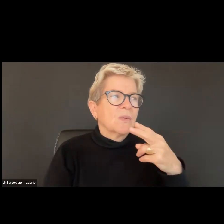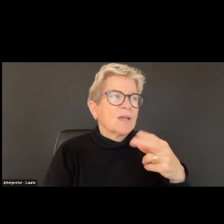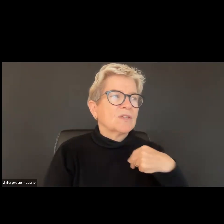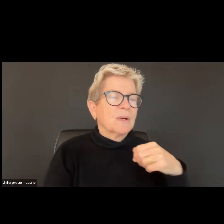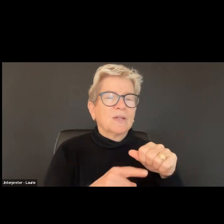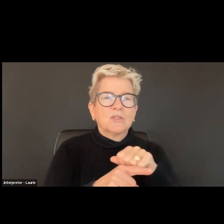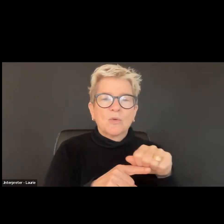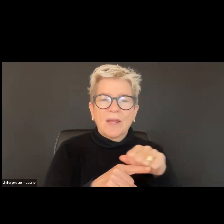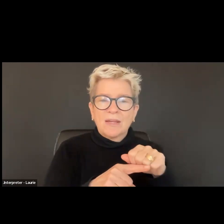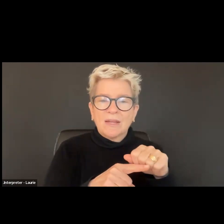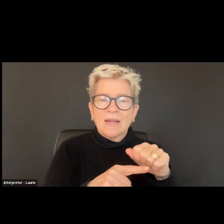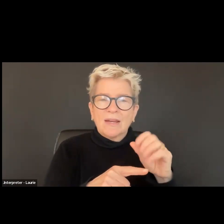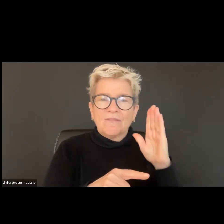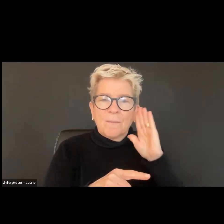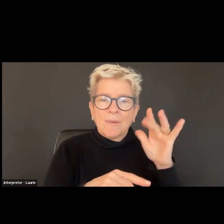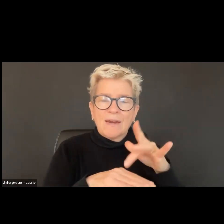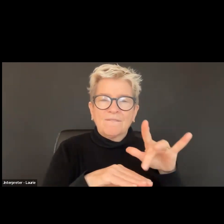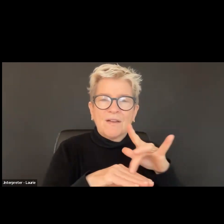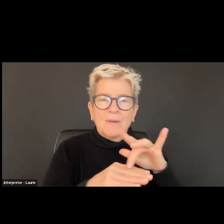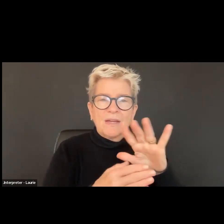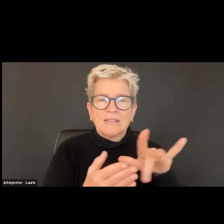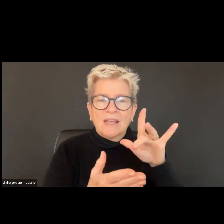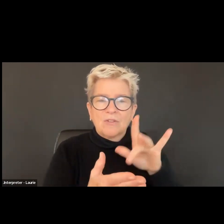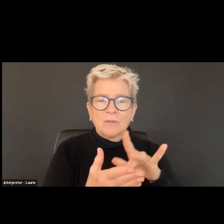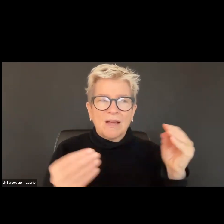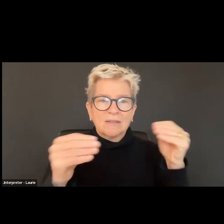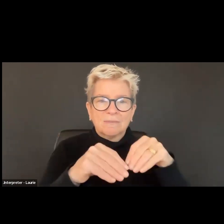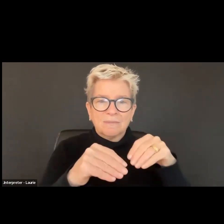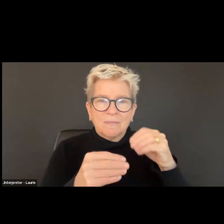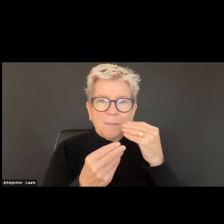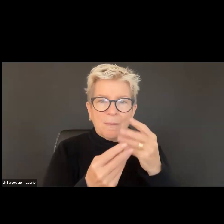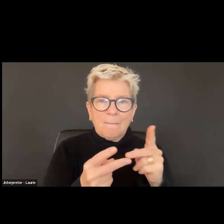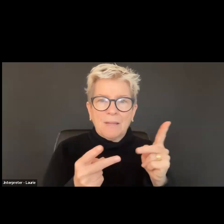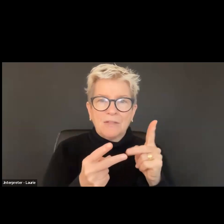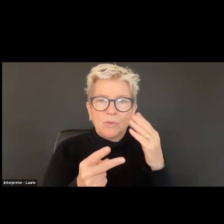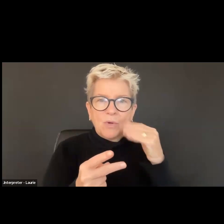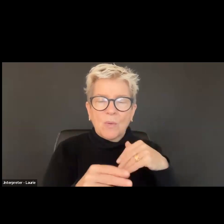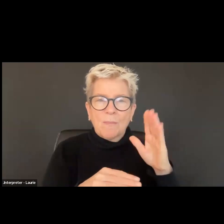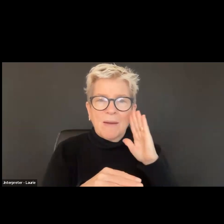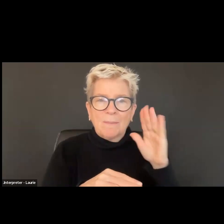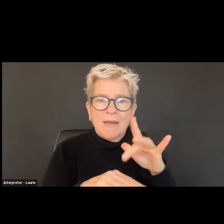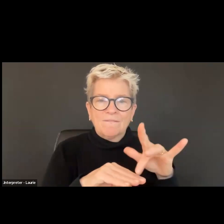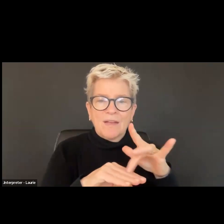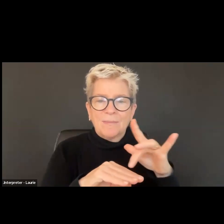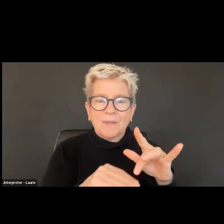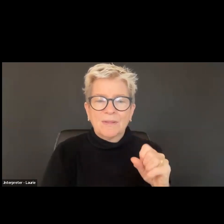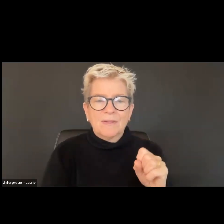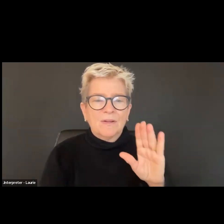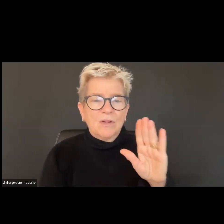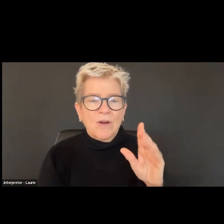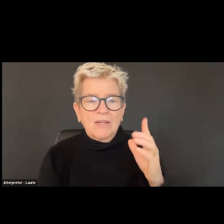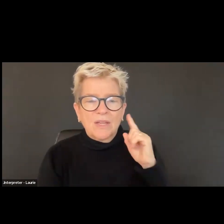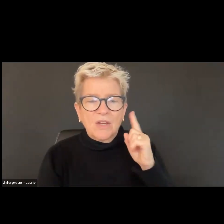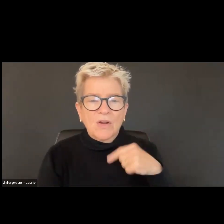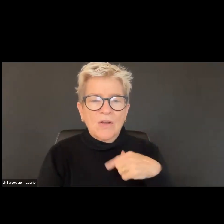bed availability, a centralized place for bed availability. It's sort of that. It's great to hear. Thank you again, Elena,